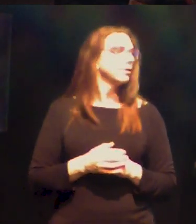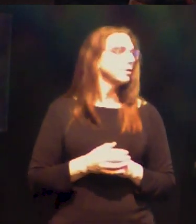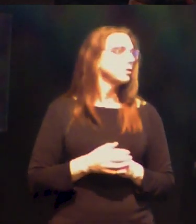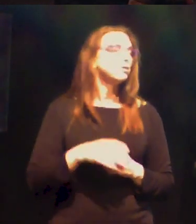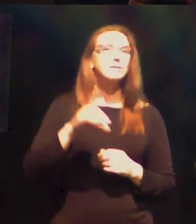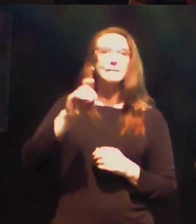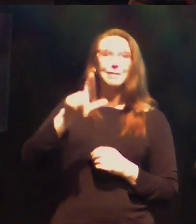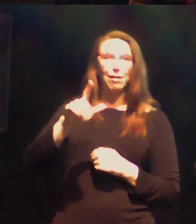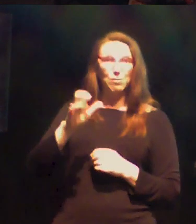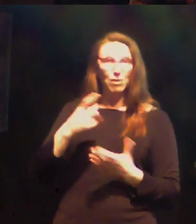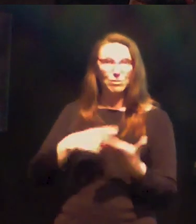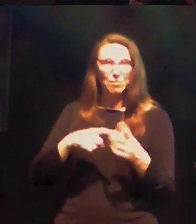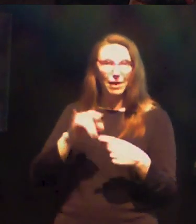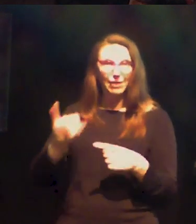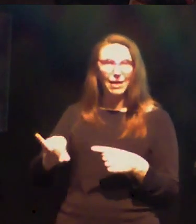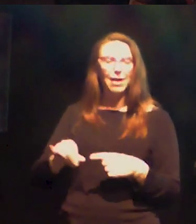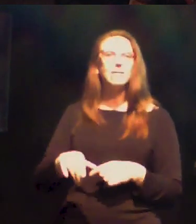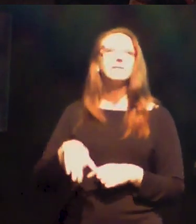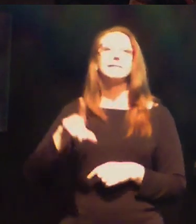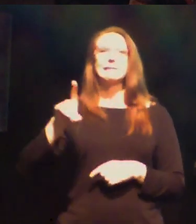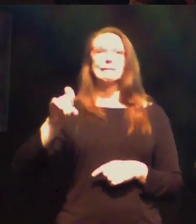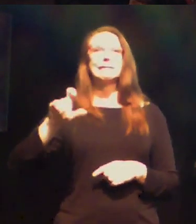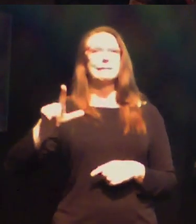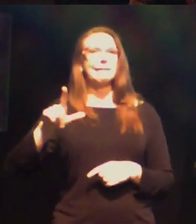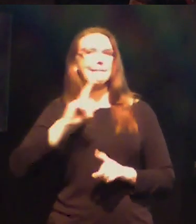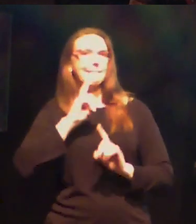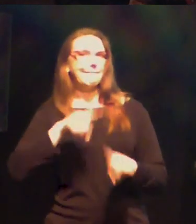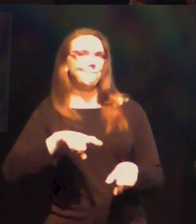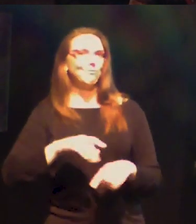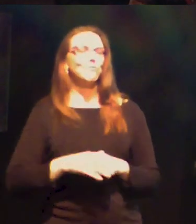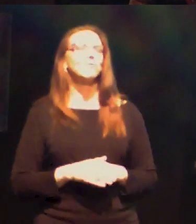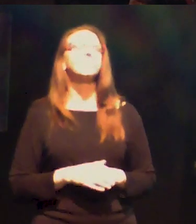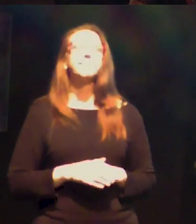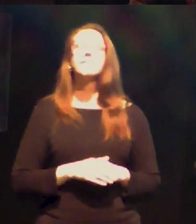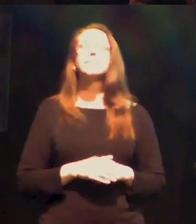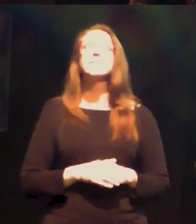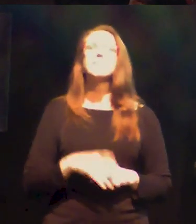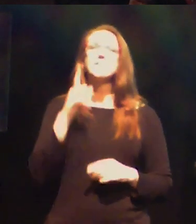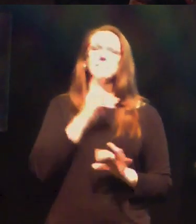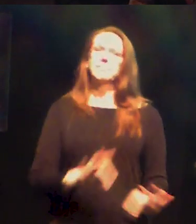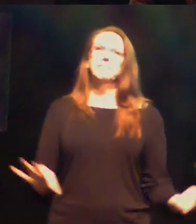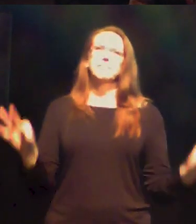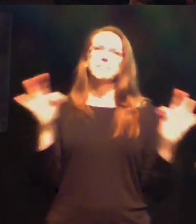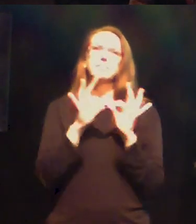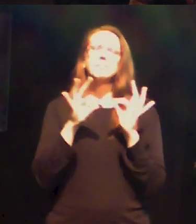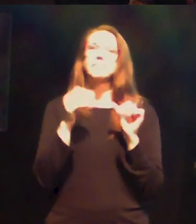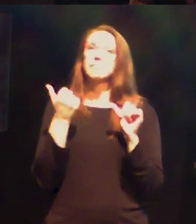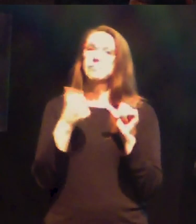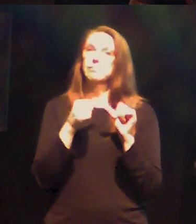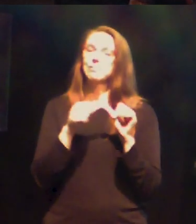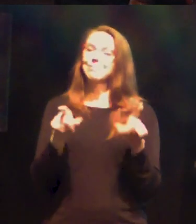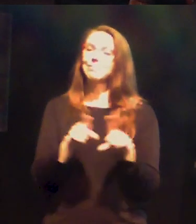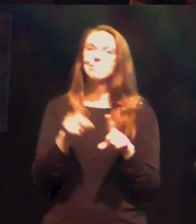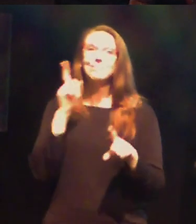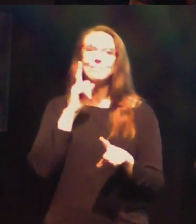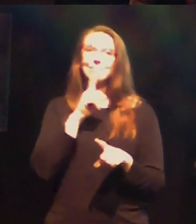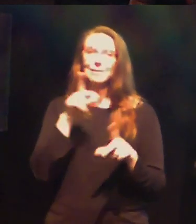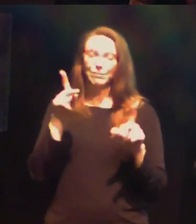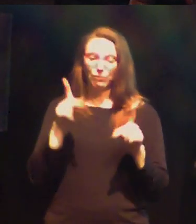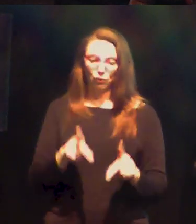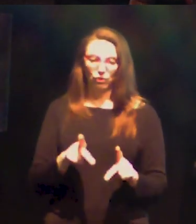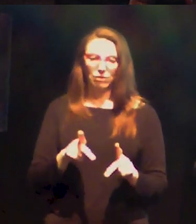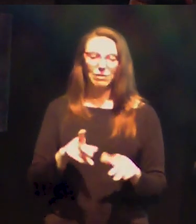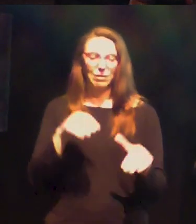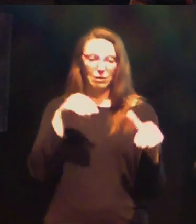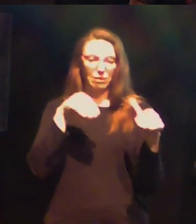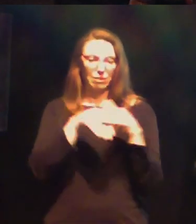like to speak on that? Absolutely. I think it's important to understand, being a deaf person going into